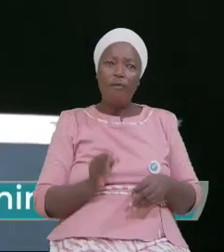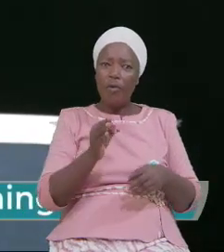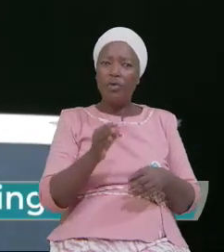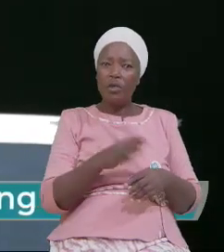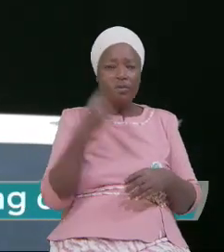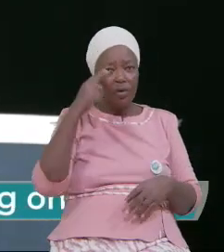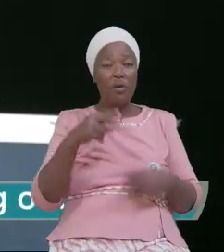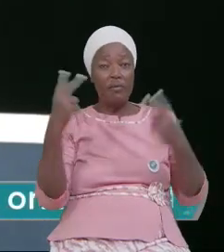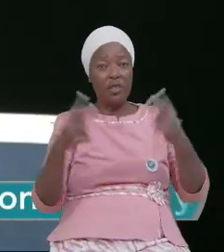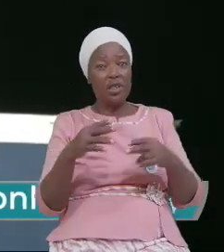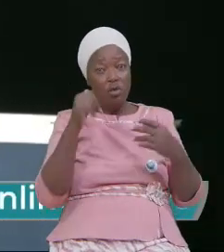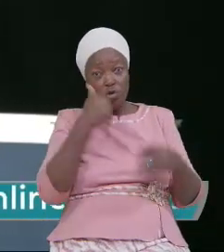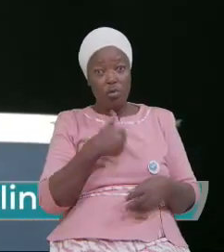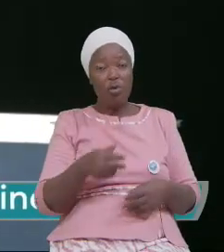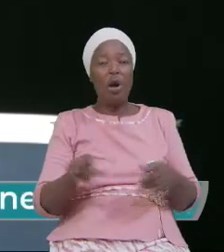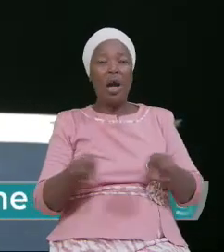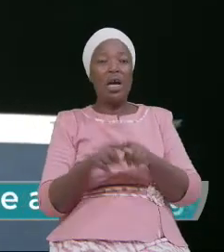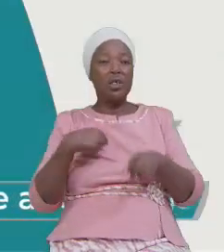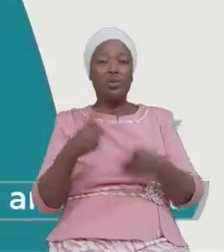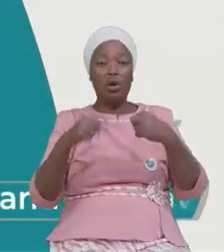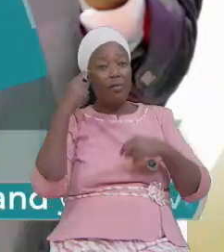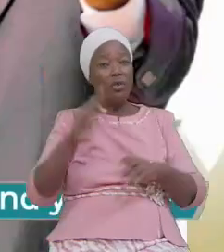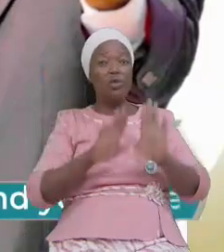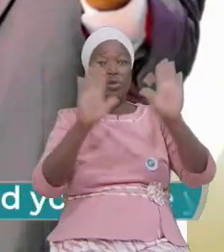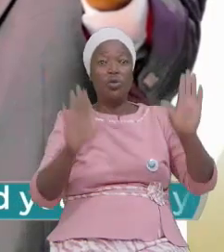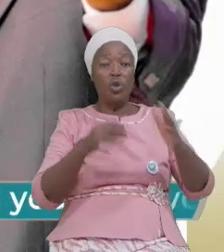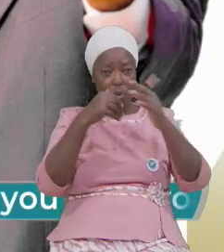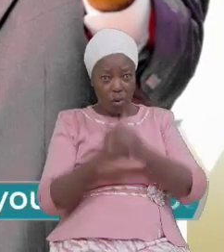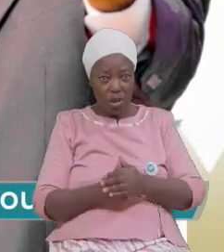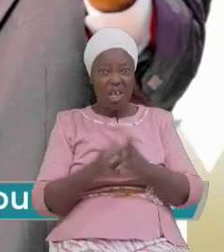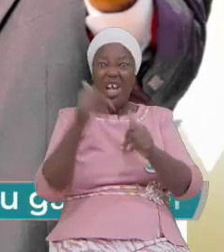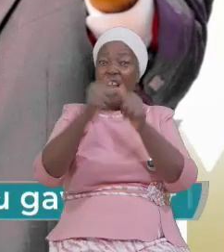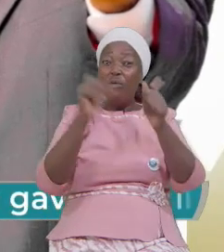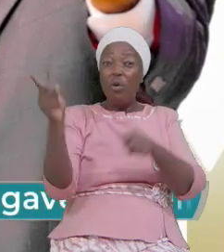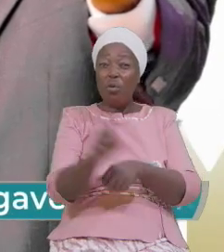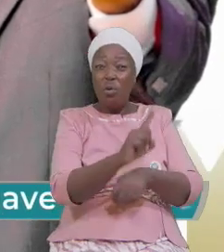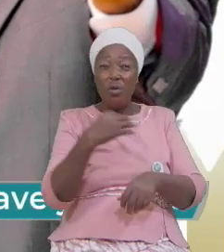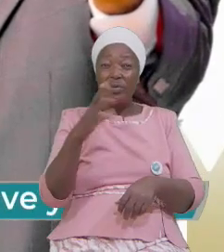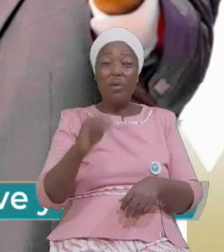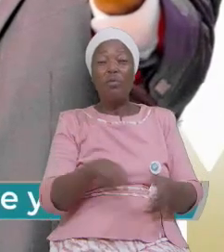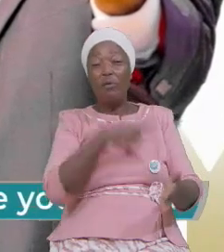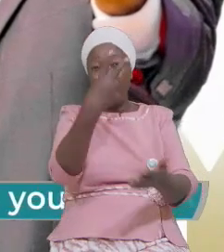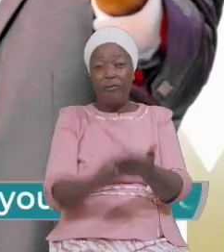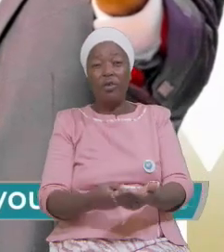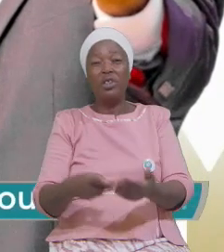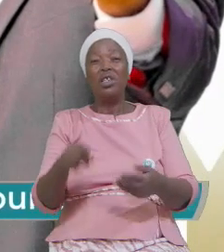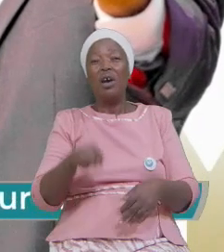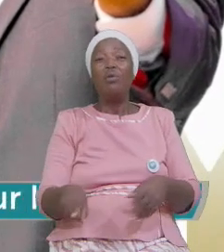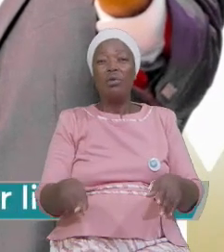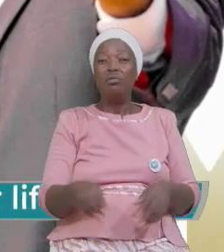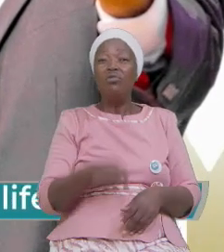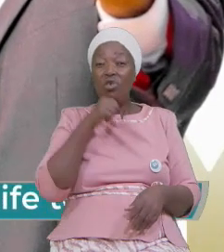the Sunday worship, they are going to fall down not as if they were dead or as if they are dead,